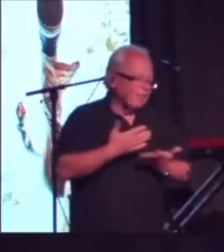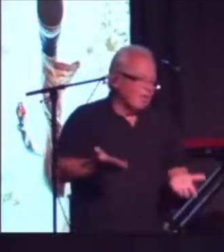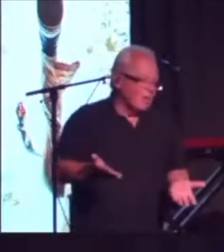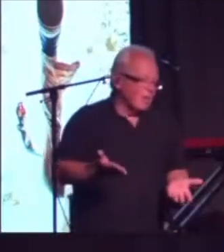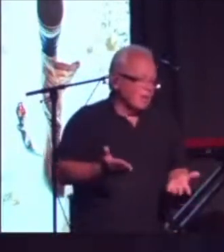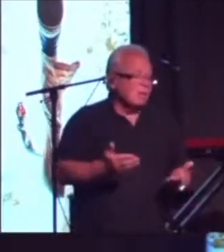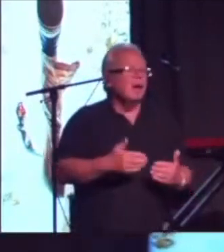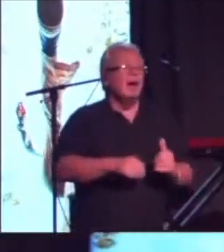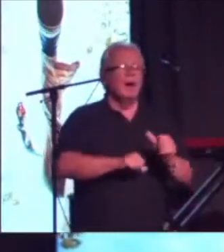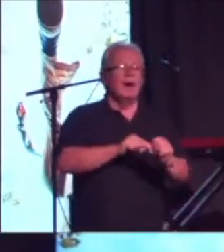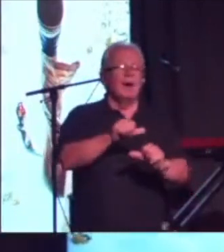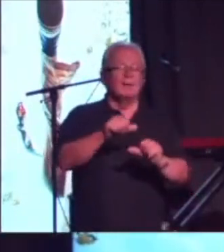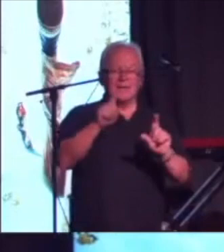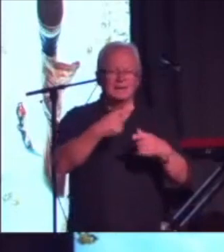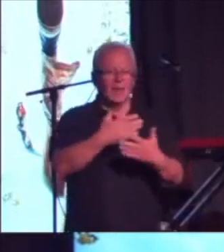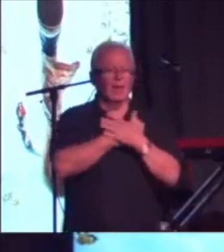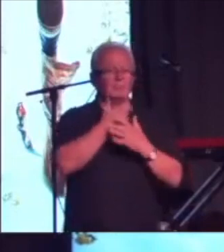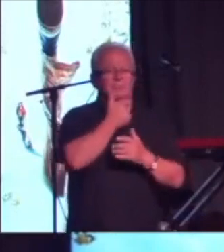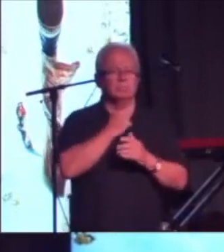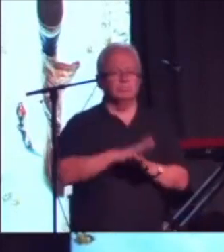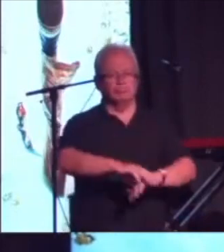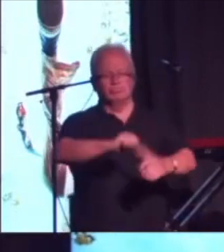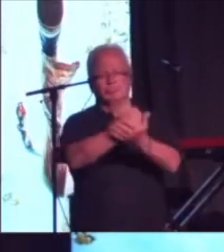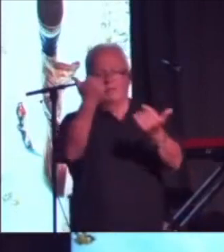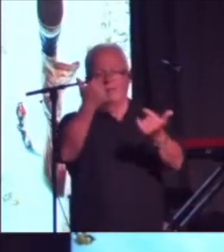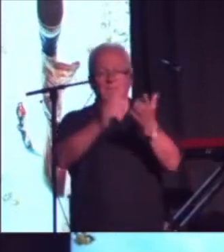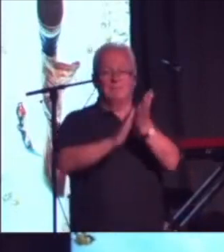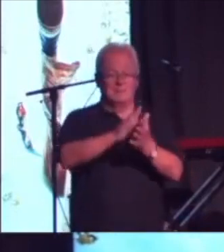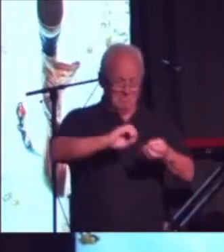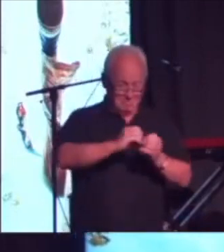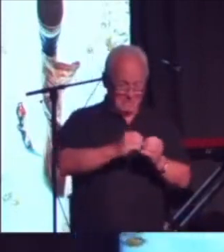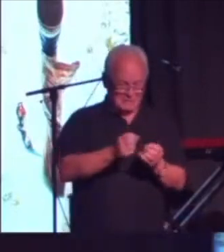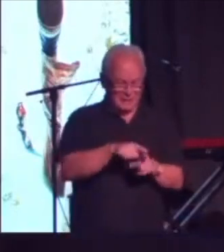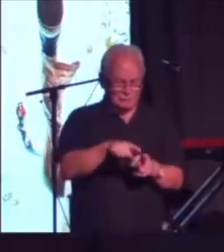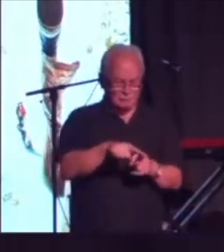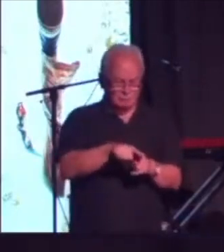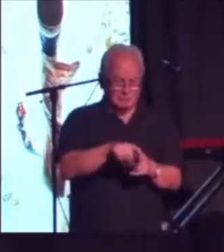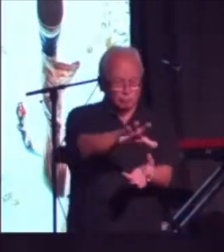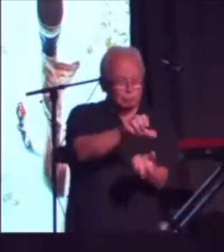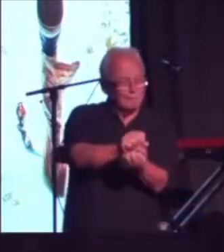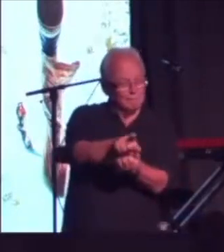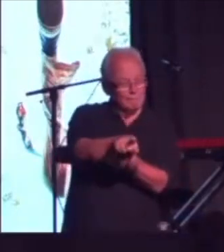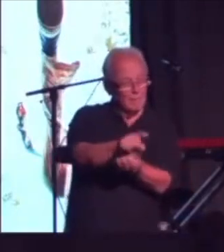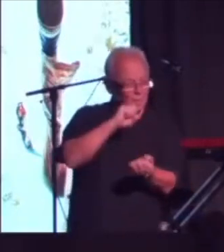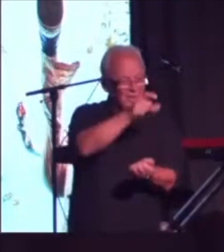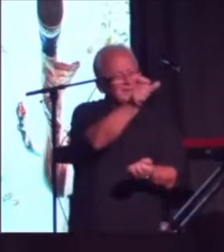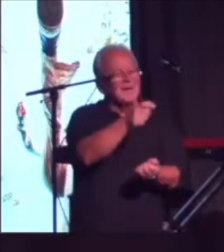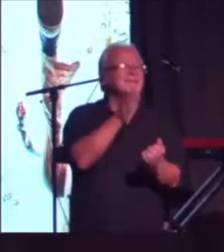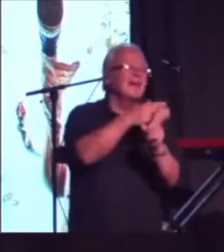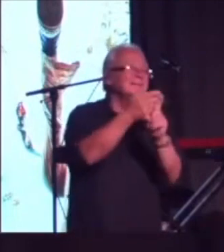effect, is we don't love people well enough. We spread a trap for their feet. Even when we saw it coming, we allow them to plunge headlong into